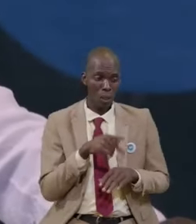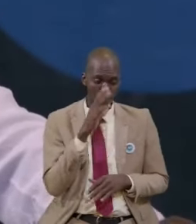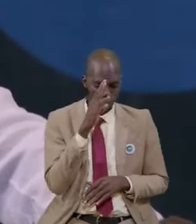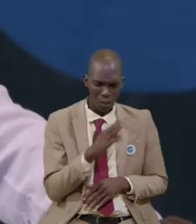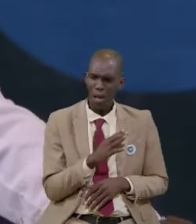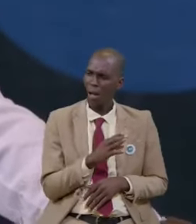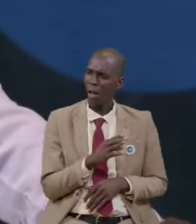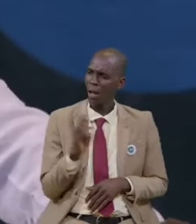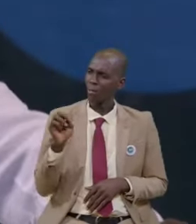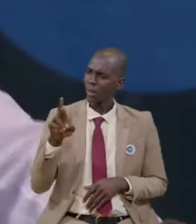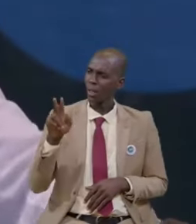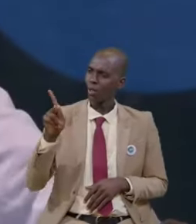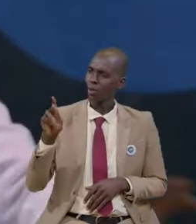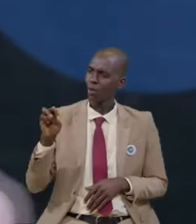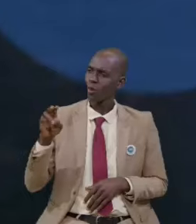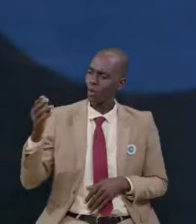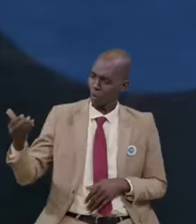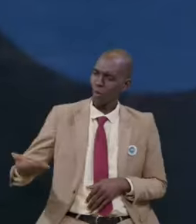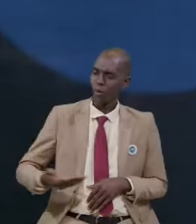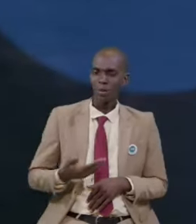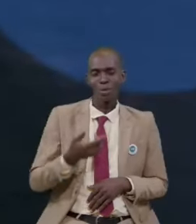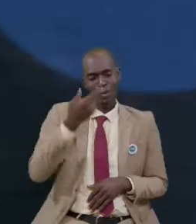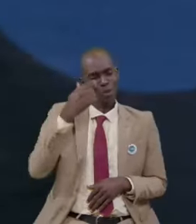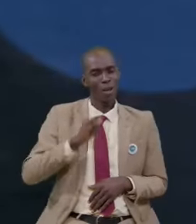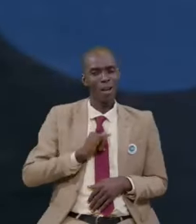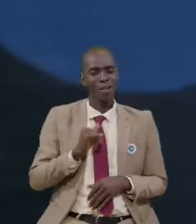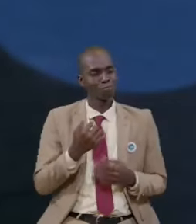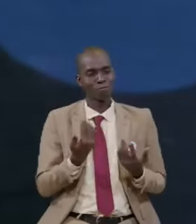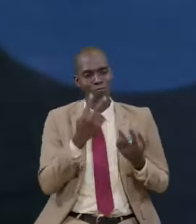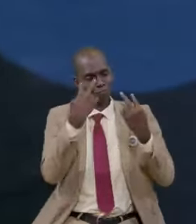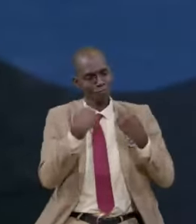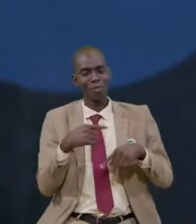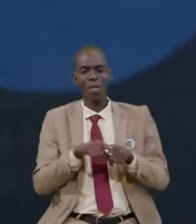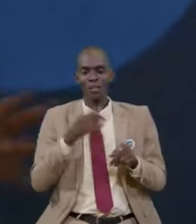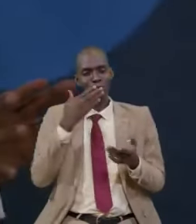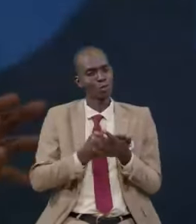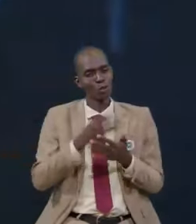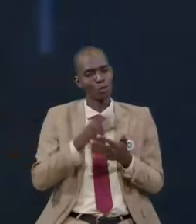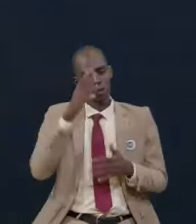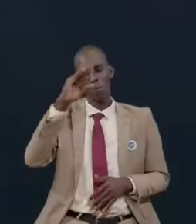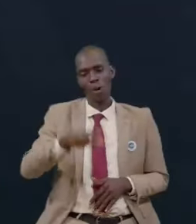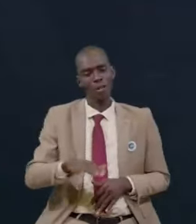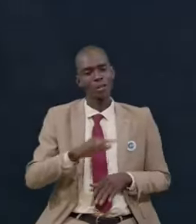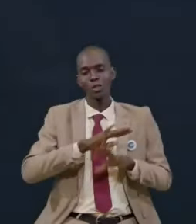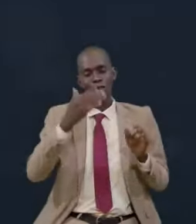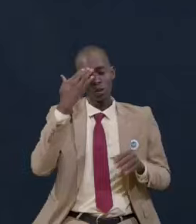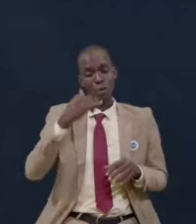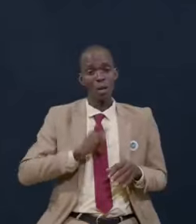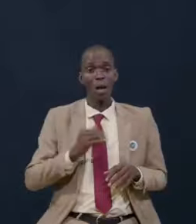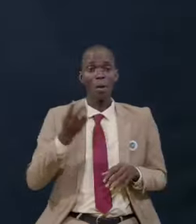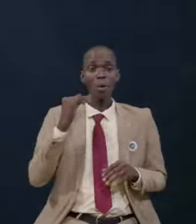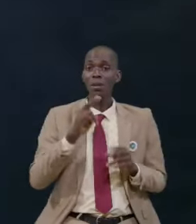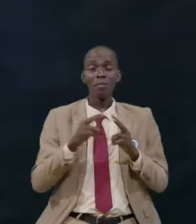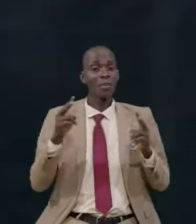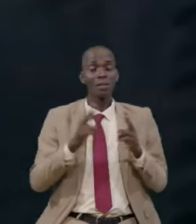in. You know, I was always a good boy before him. He didn't know I was a big zero, a big pretender,